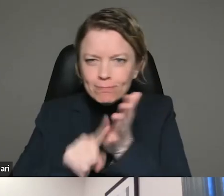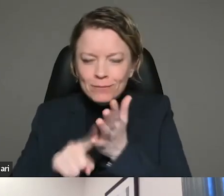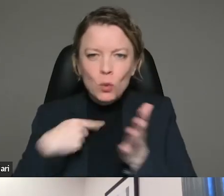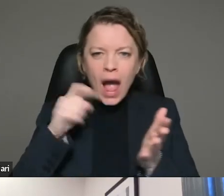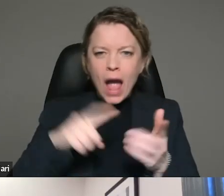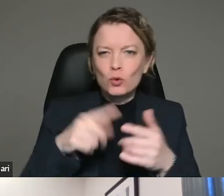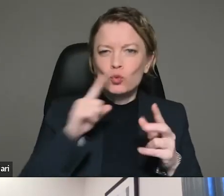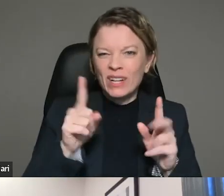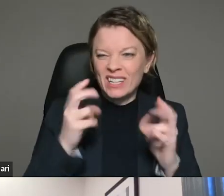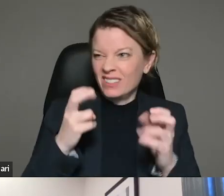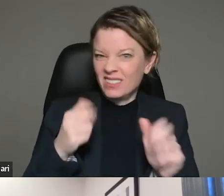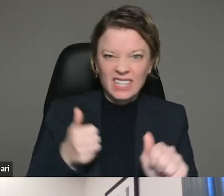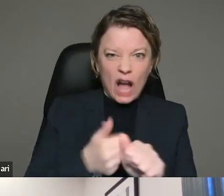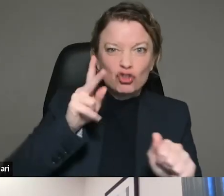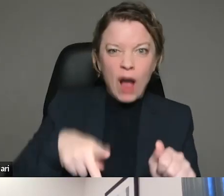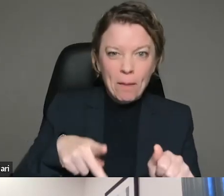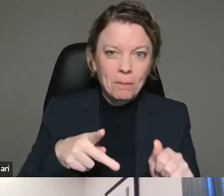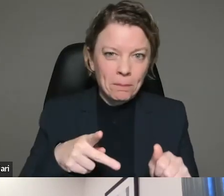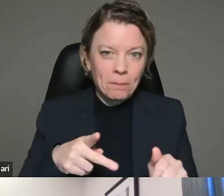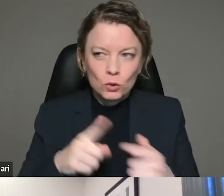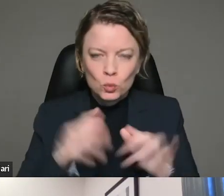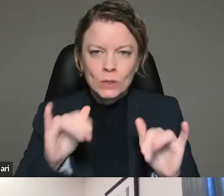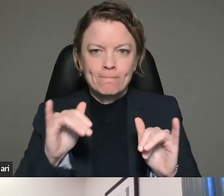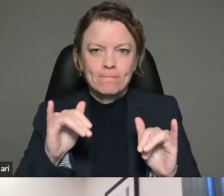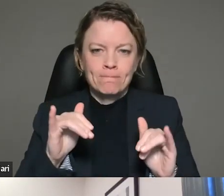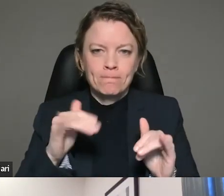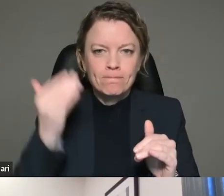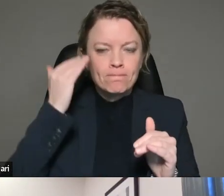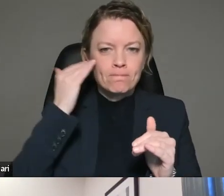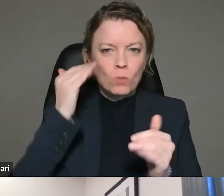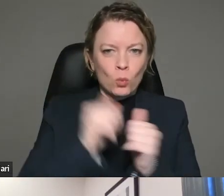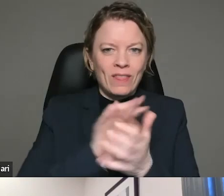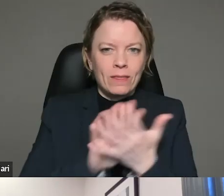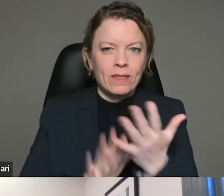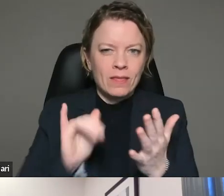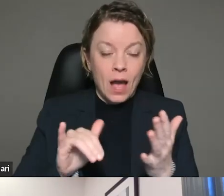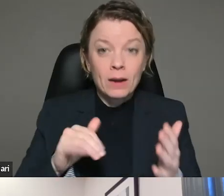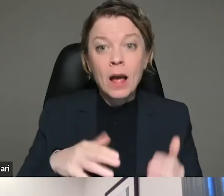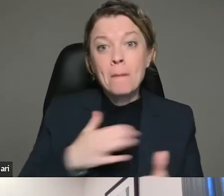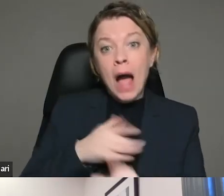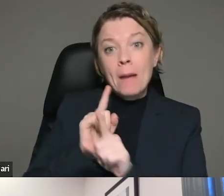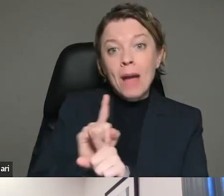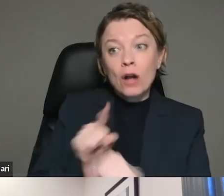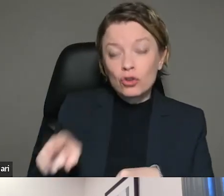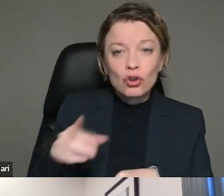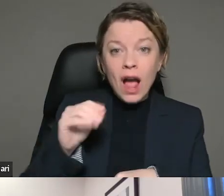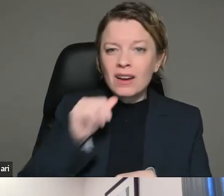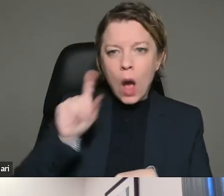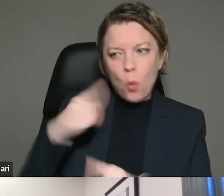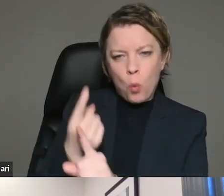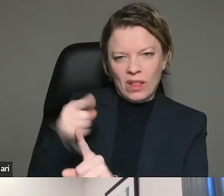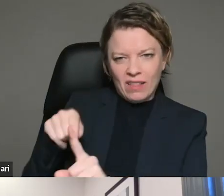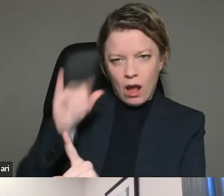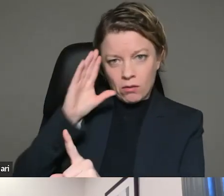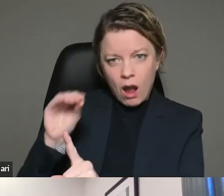up, and getting up to speed. But my mentor, and not only him, but the firm was so small at the time,